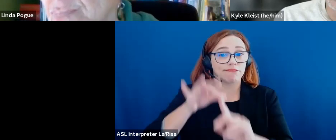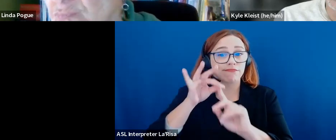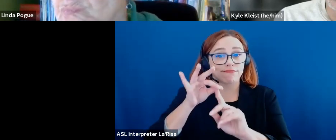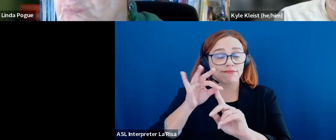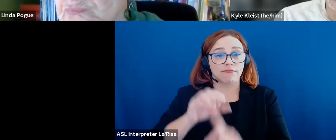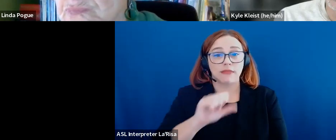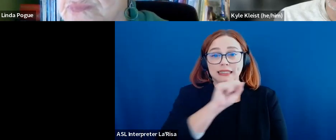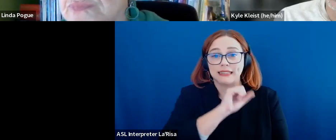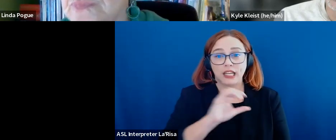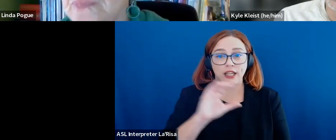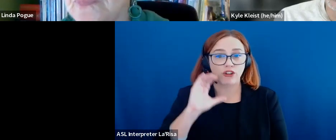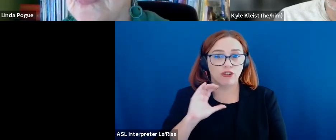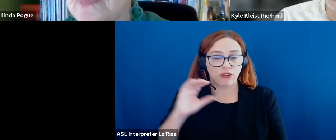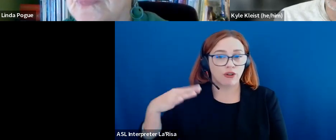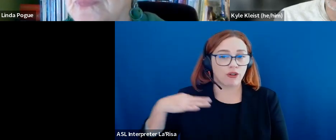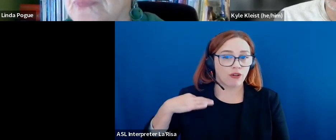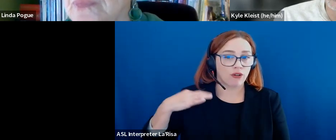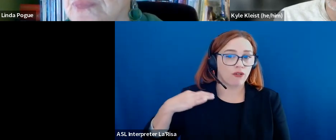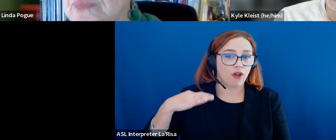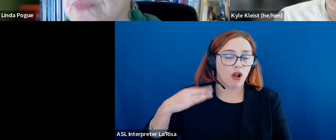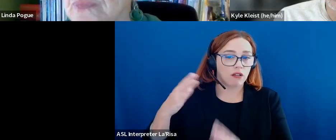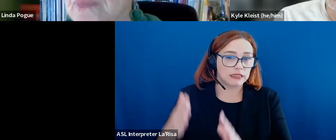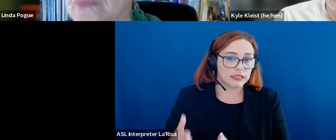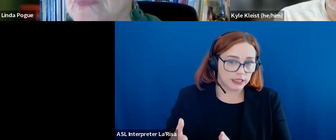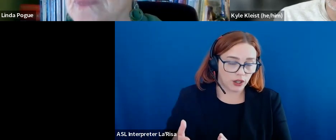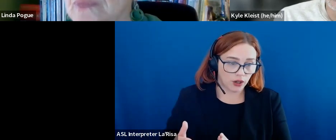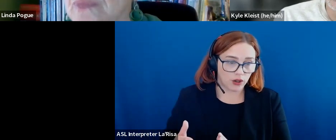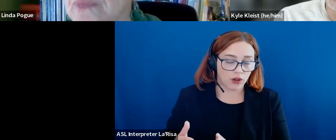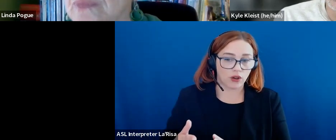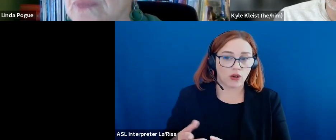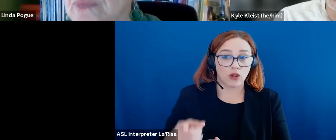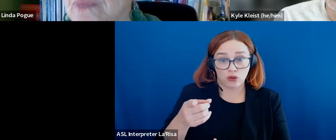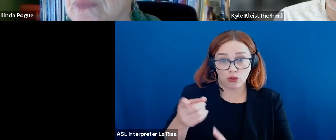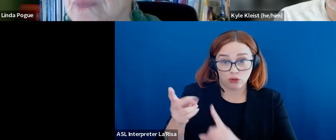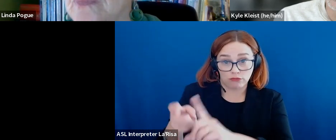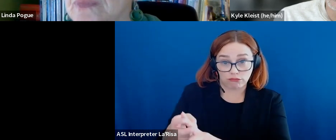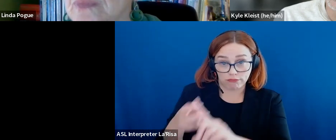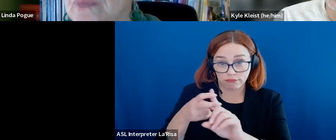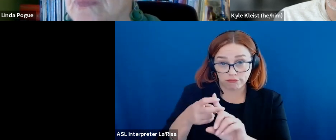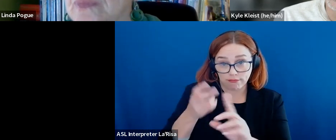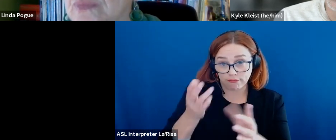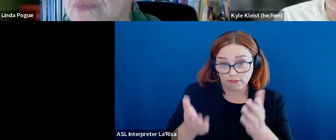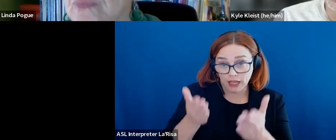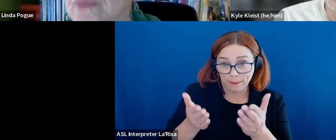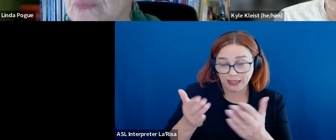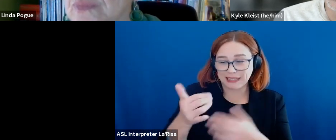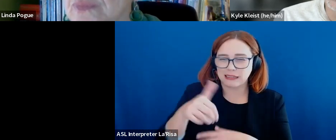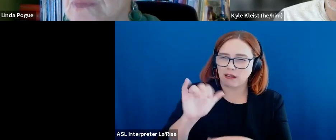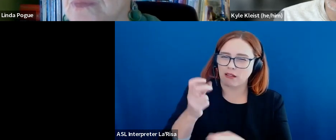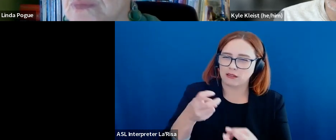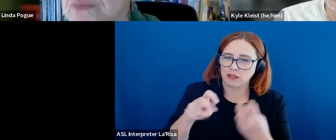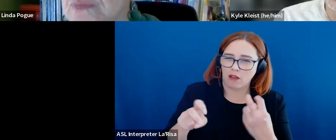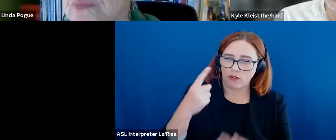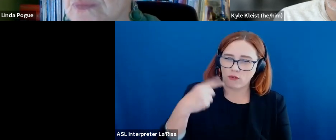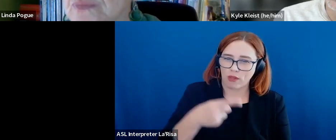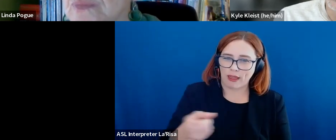that that you may acquire, it's still a little difficult for some of them.